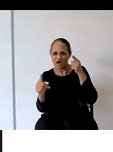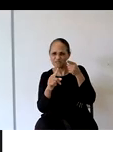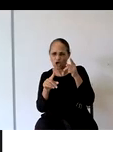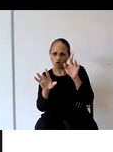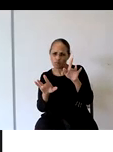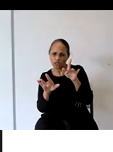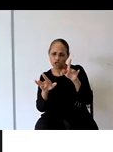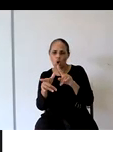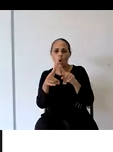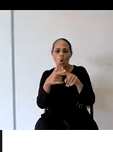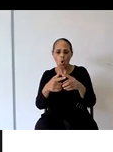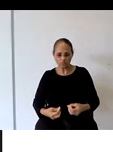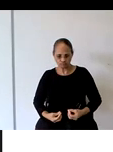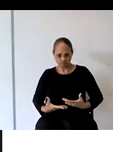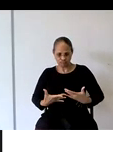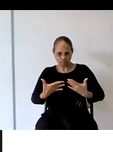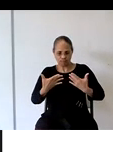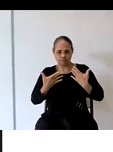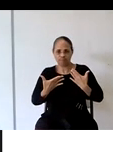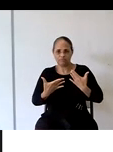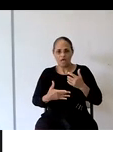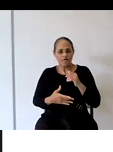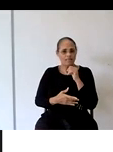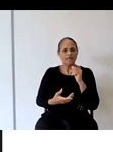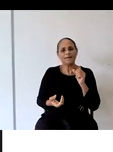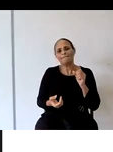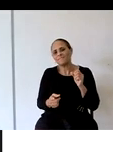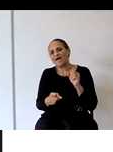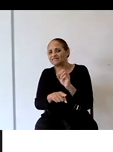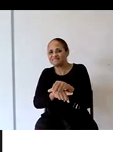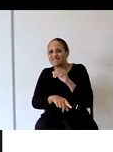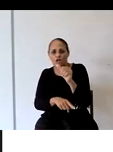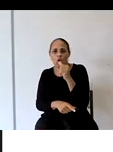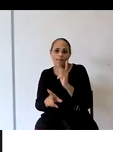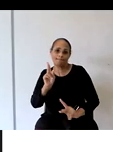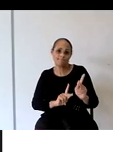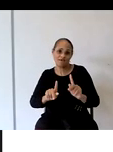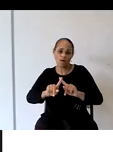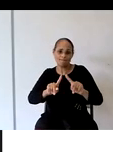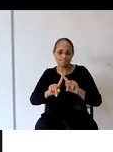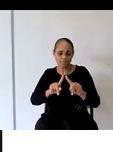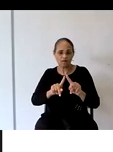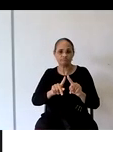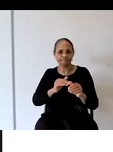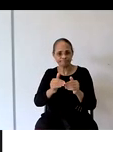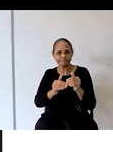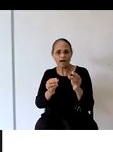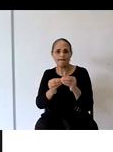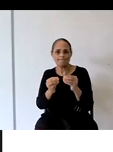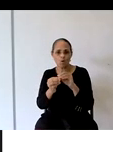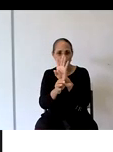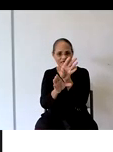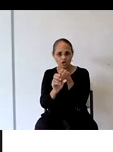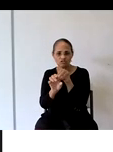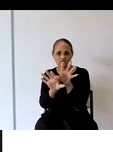inspiration impacts not only people with disabilities, but just moving towards a more inclusive world.